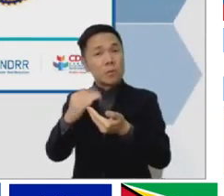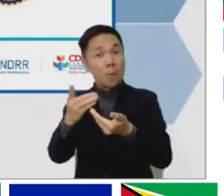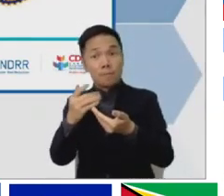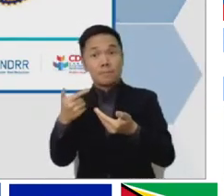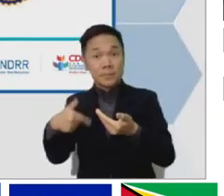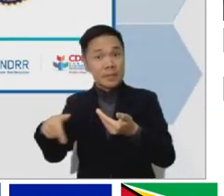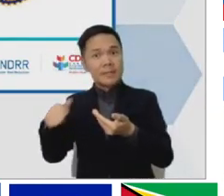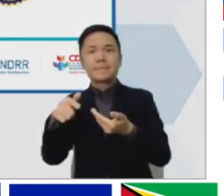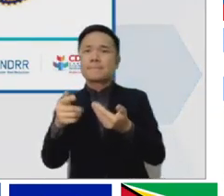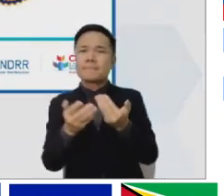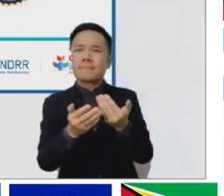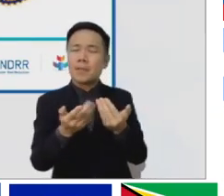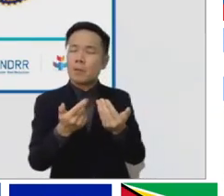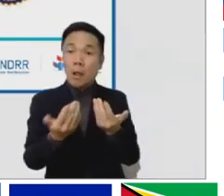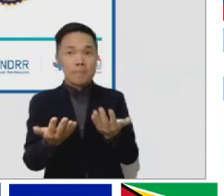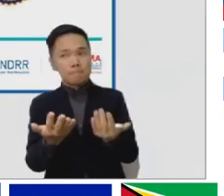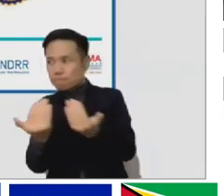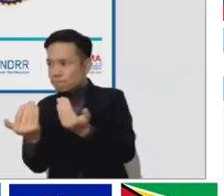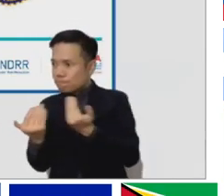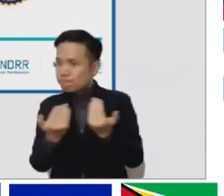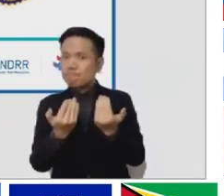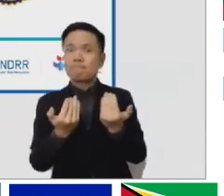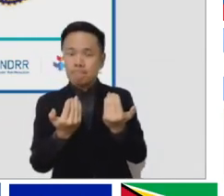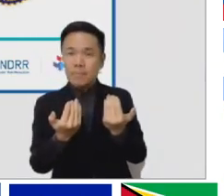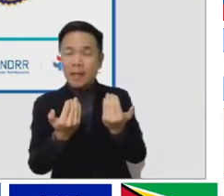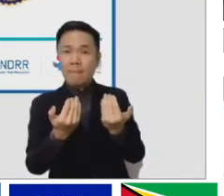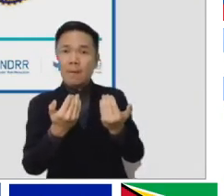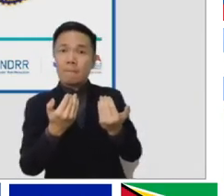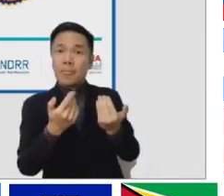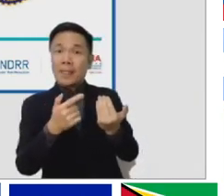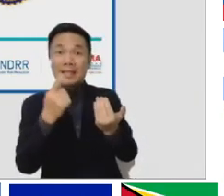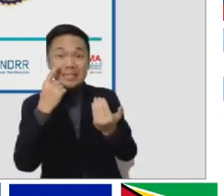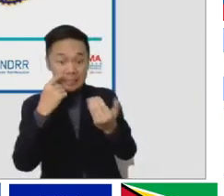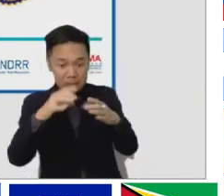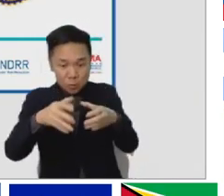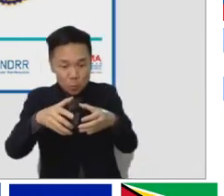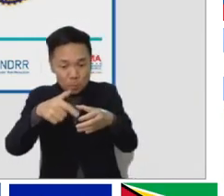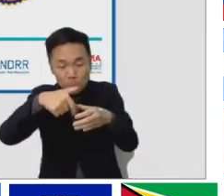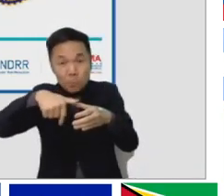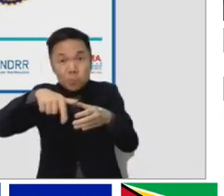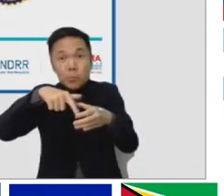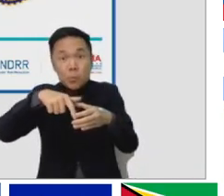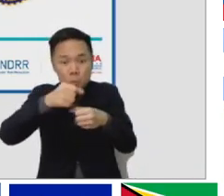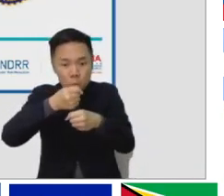easier. And in fact, this mechanism, the core group, it functions up to